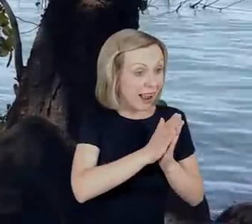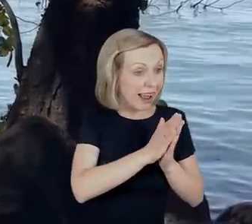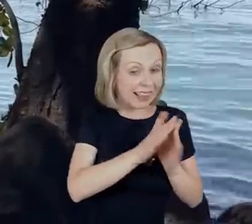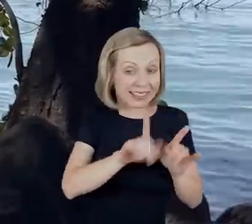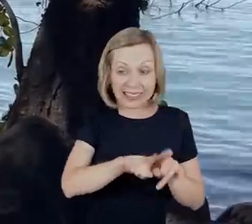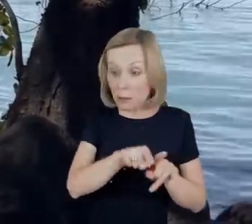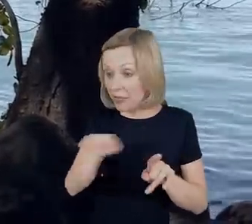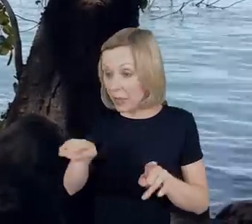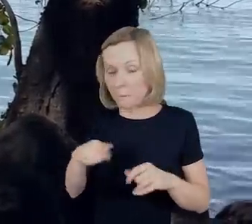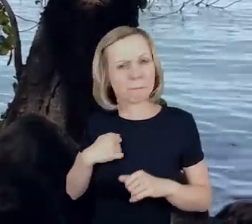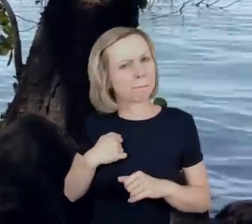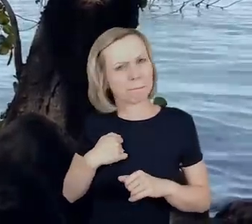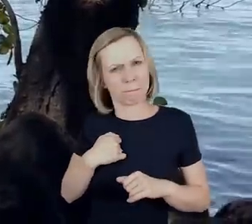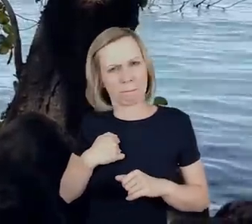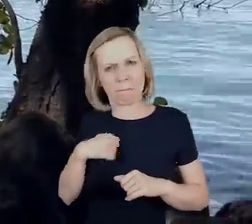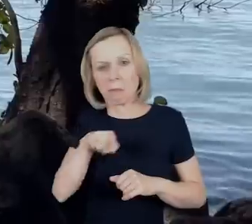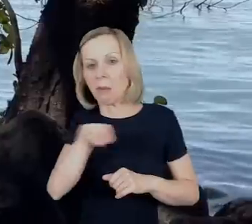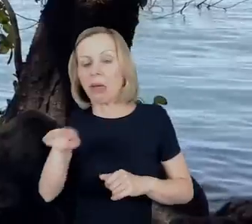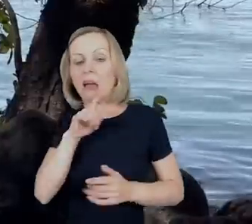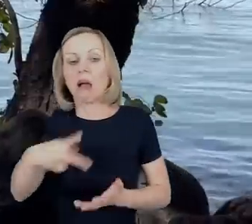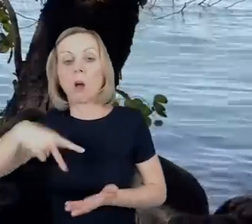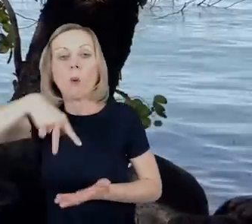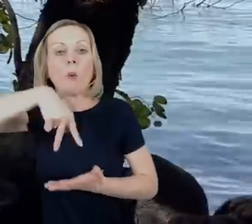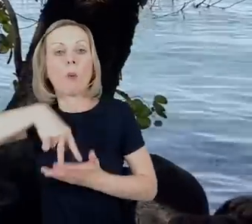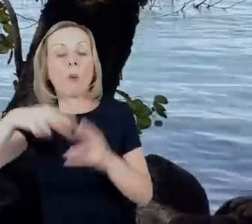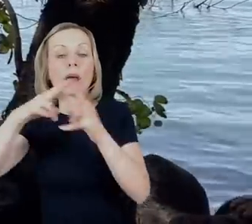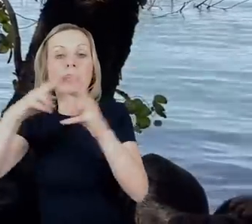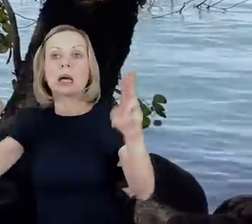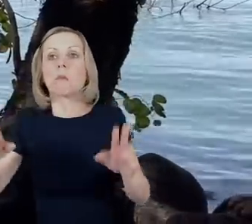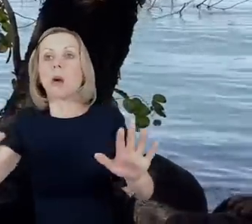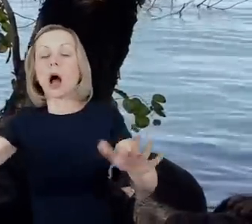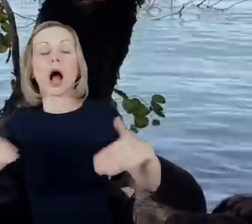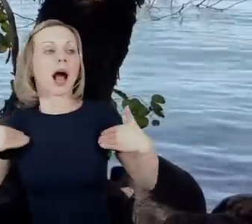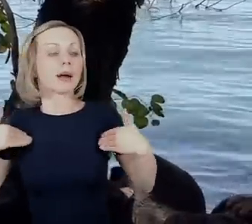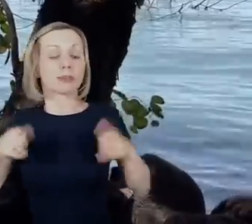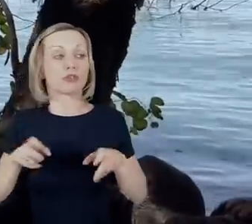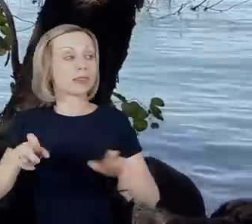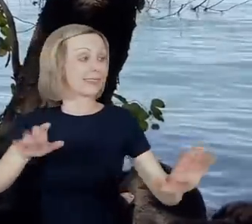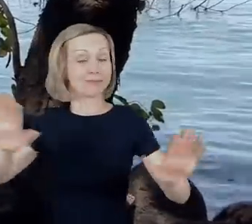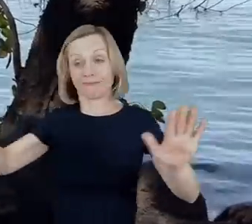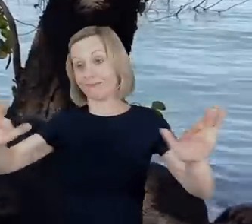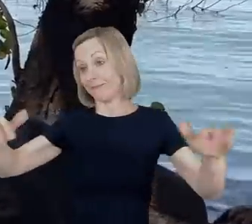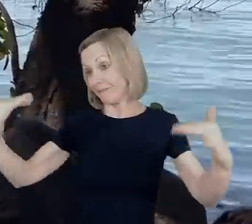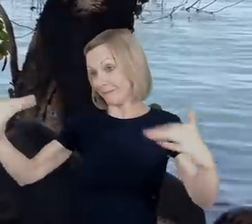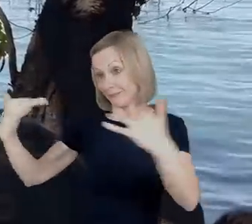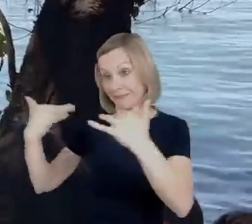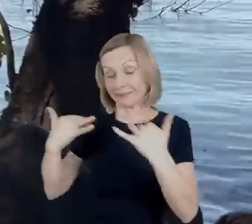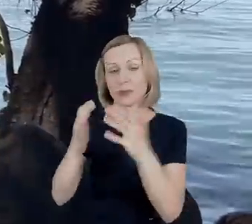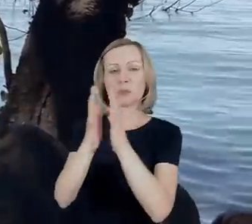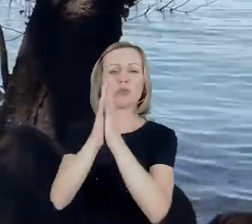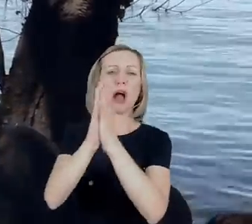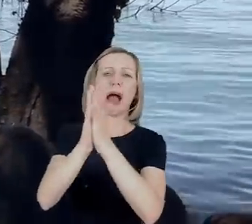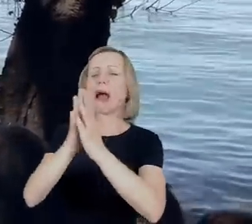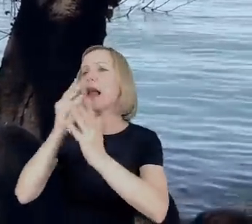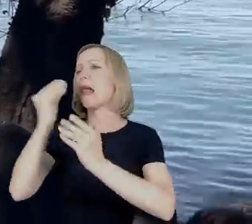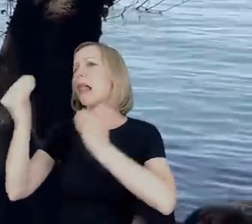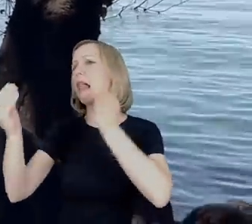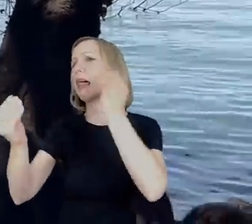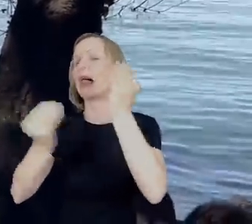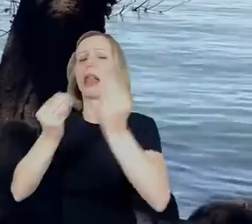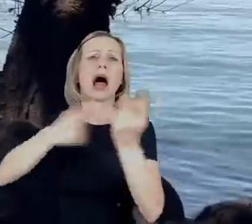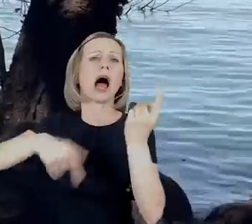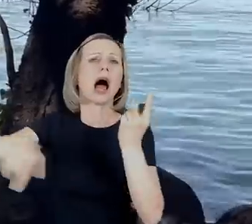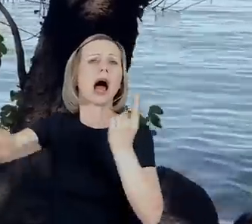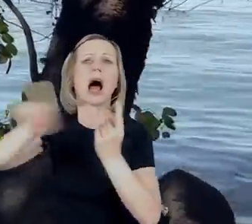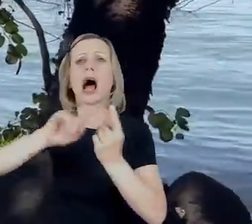like the hypocrites, for they love to stand and pray in the synagogues and in the streets, so that they may be seen